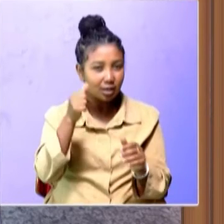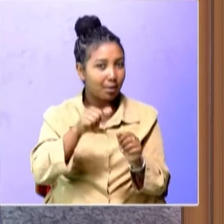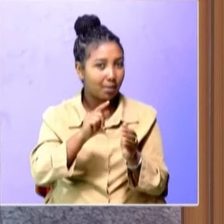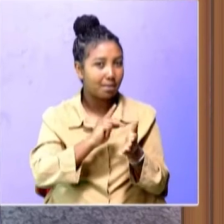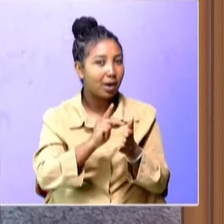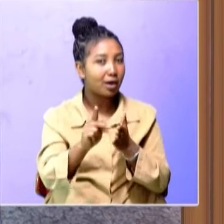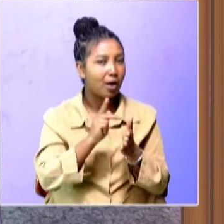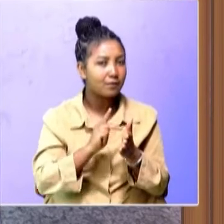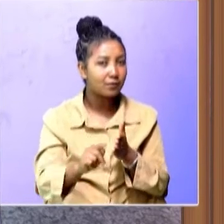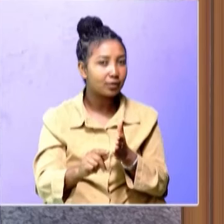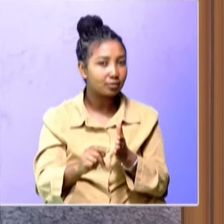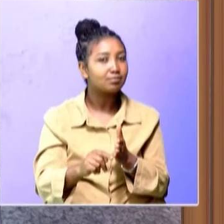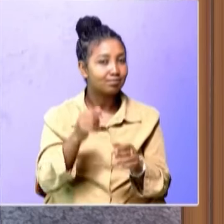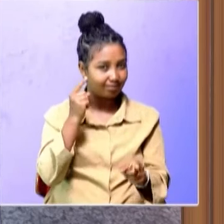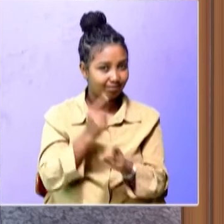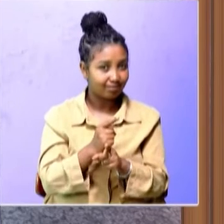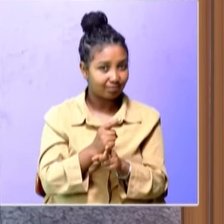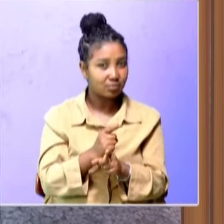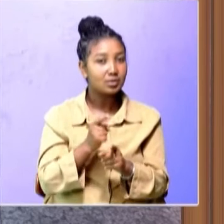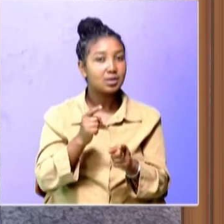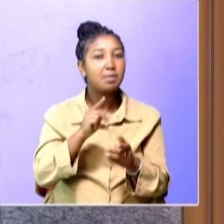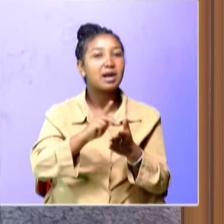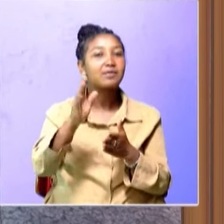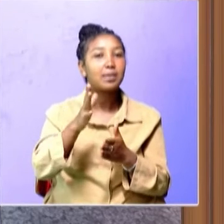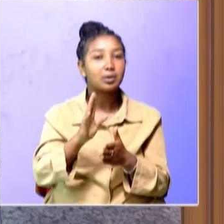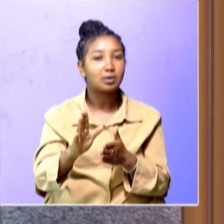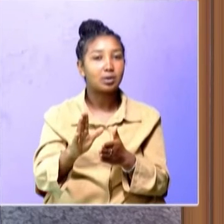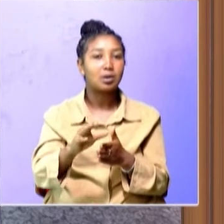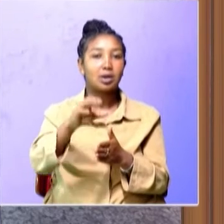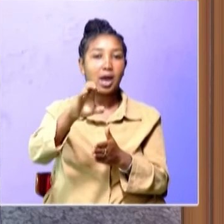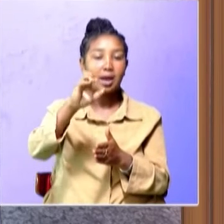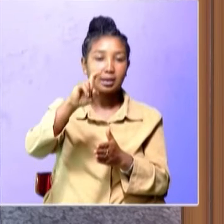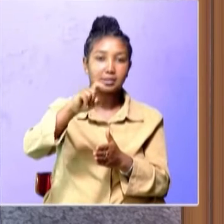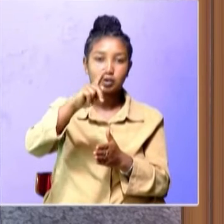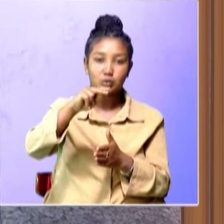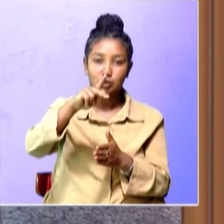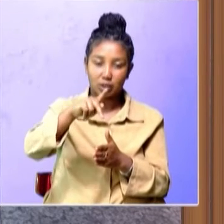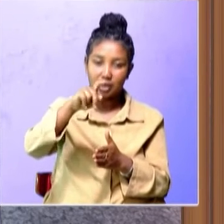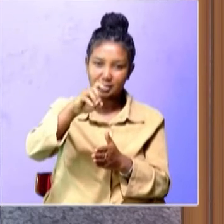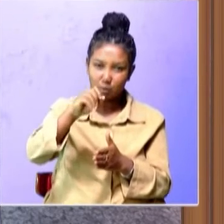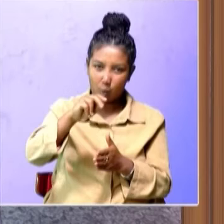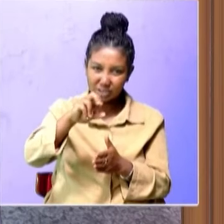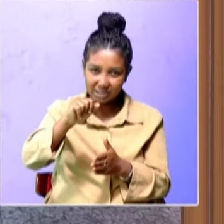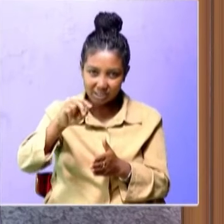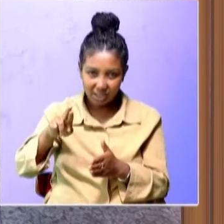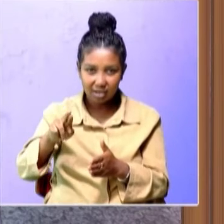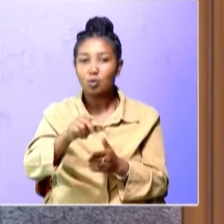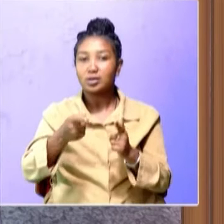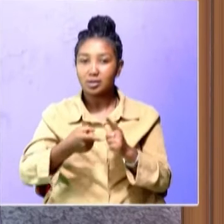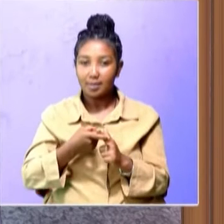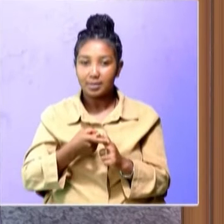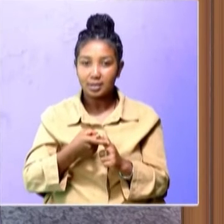them? I'm sure you do. They are expository paragraph, right? Good. And the other